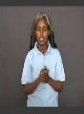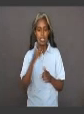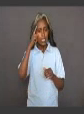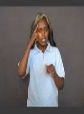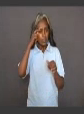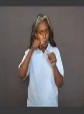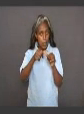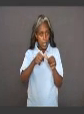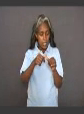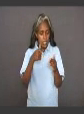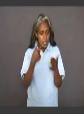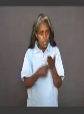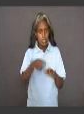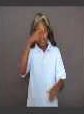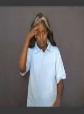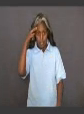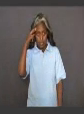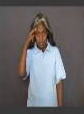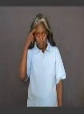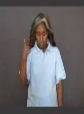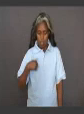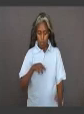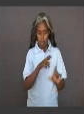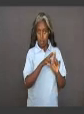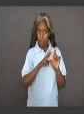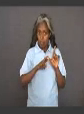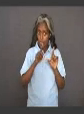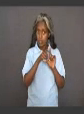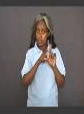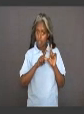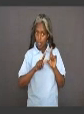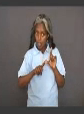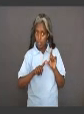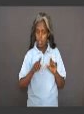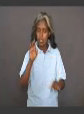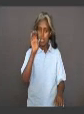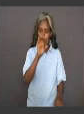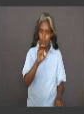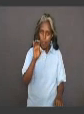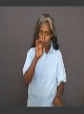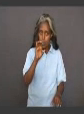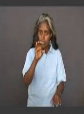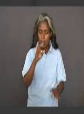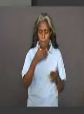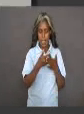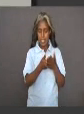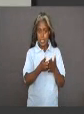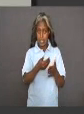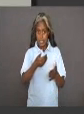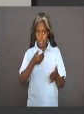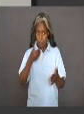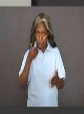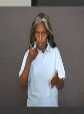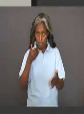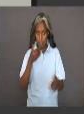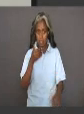Remember, in this case, a reference angle is found by subtracting